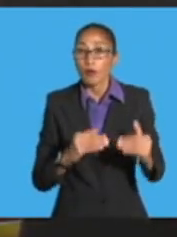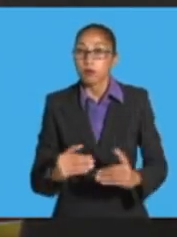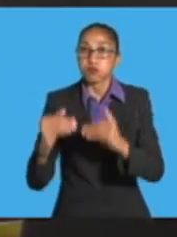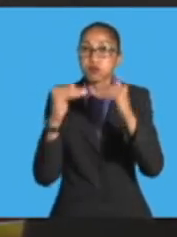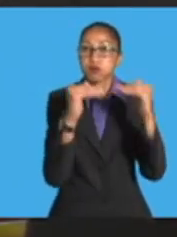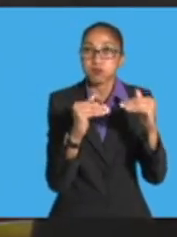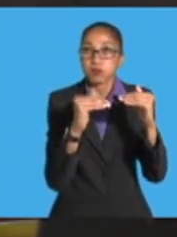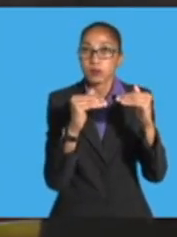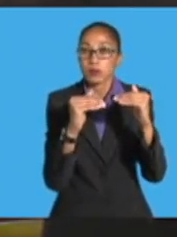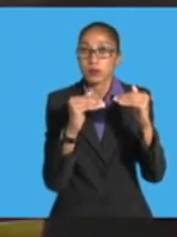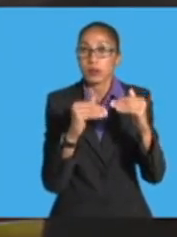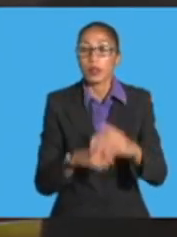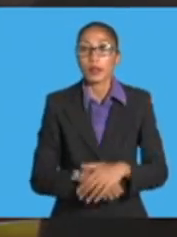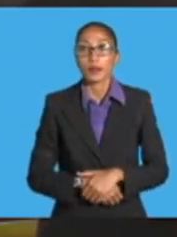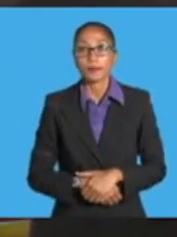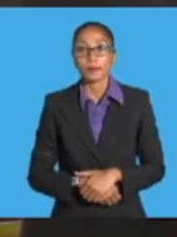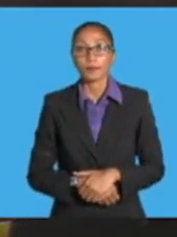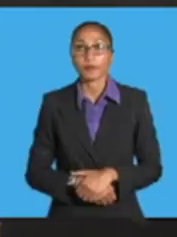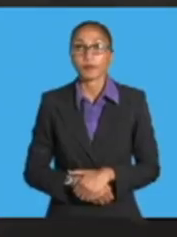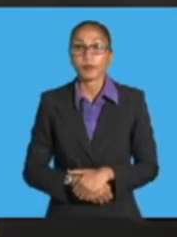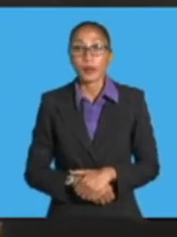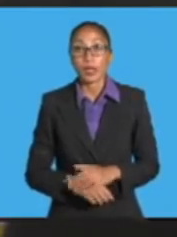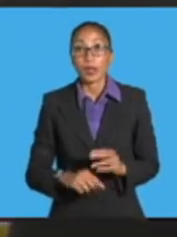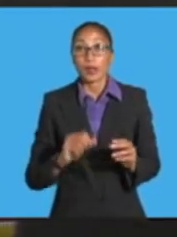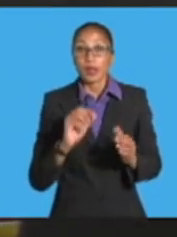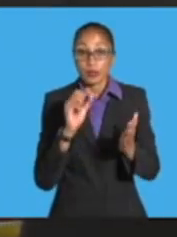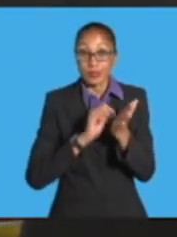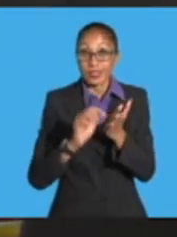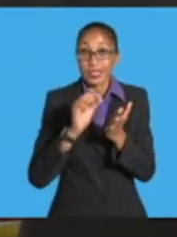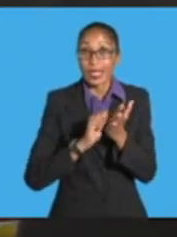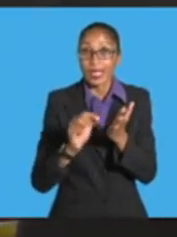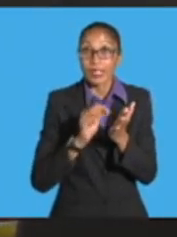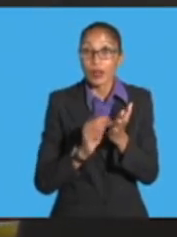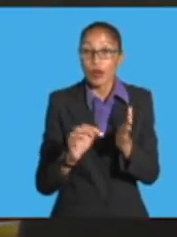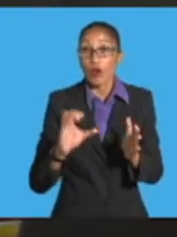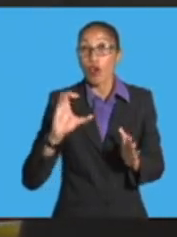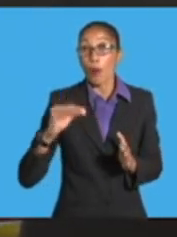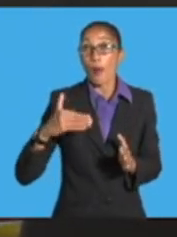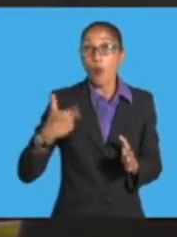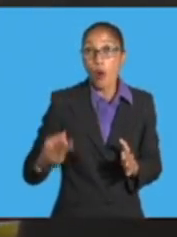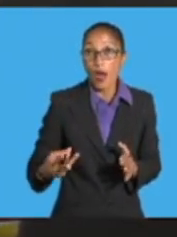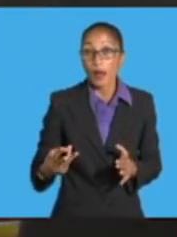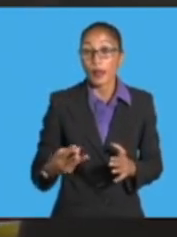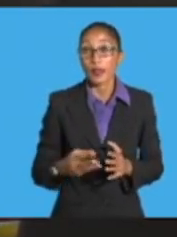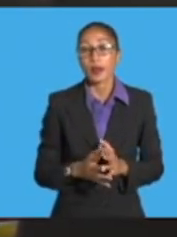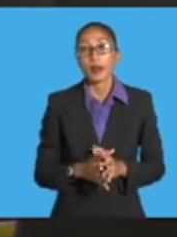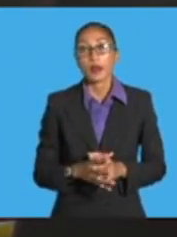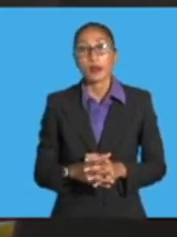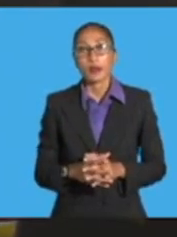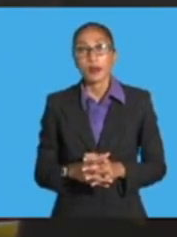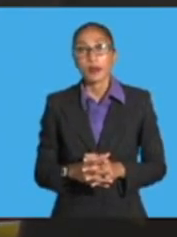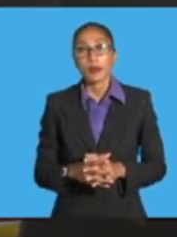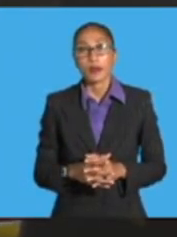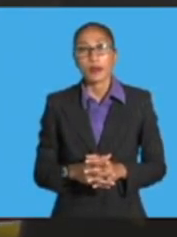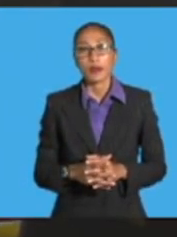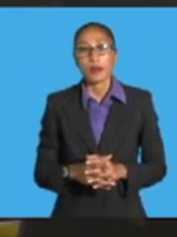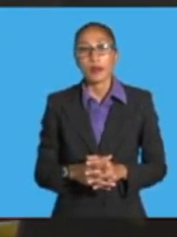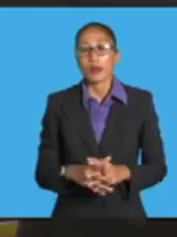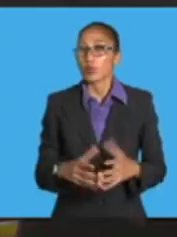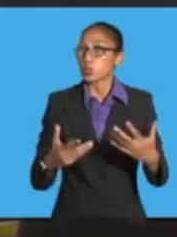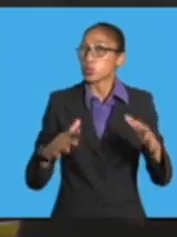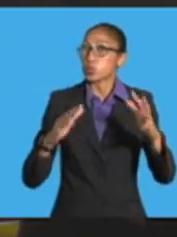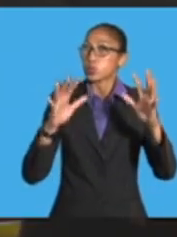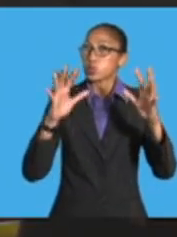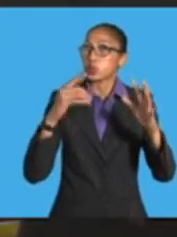ministry to up its game in that period. The Secretary General of the Commonwealth, Baroness Patricia Scotland, praised the organization of the